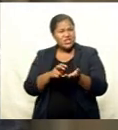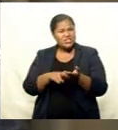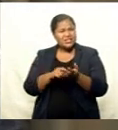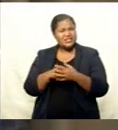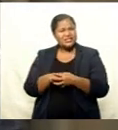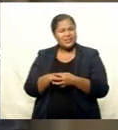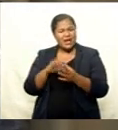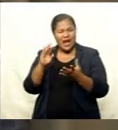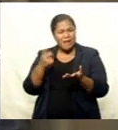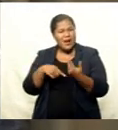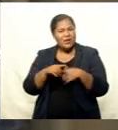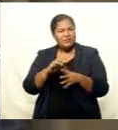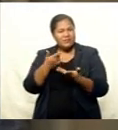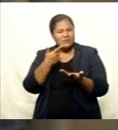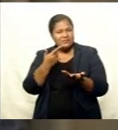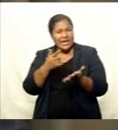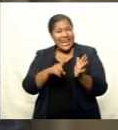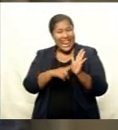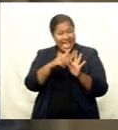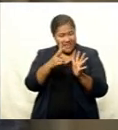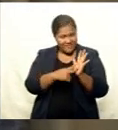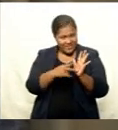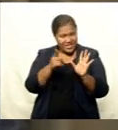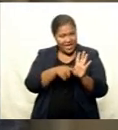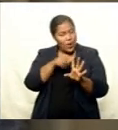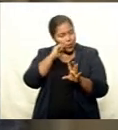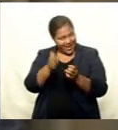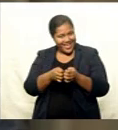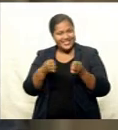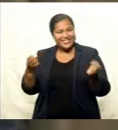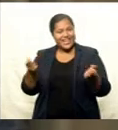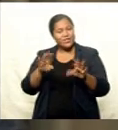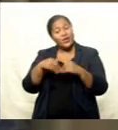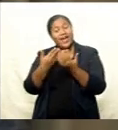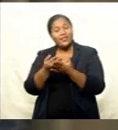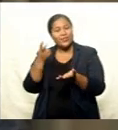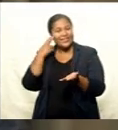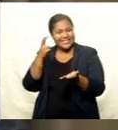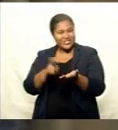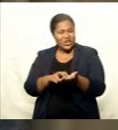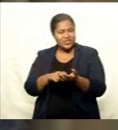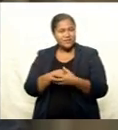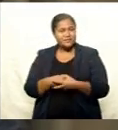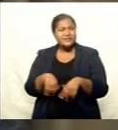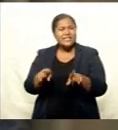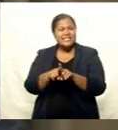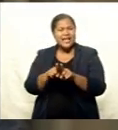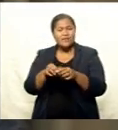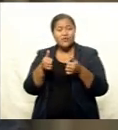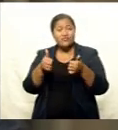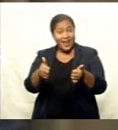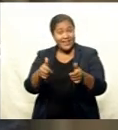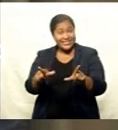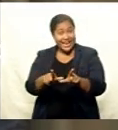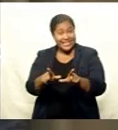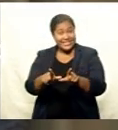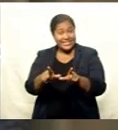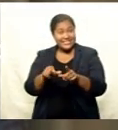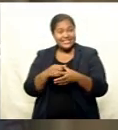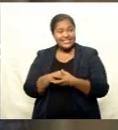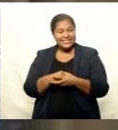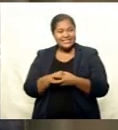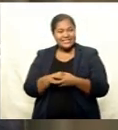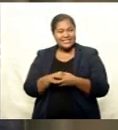levy and the road user levy will be extended with your registration. Similarly, for driver's licenses, the